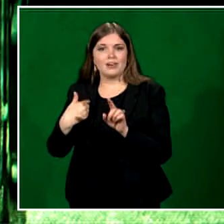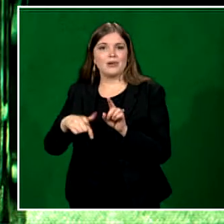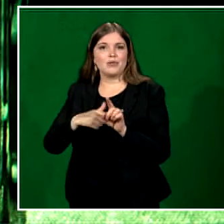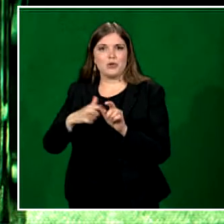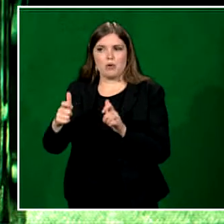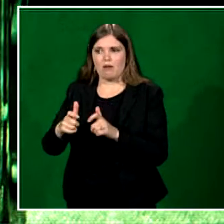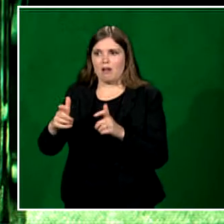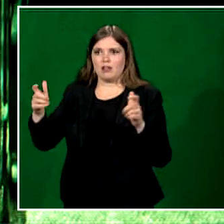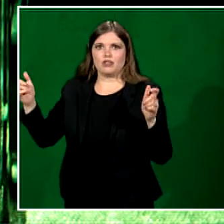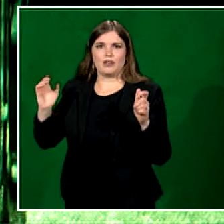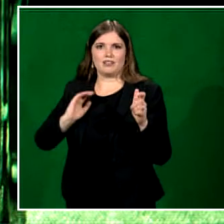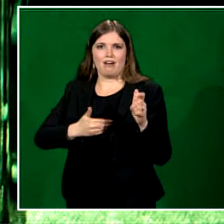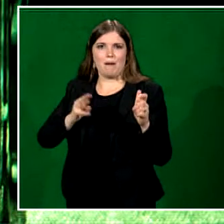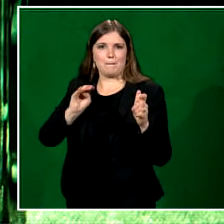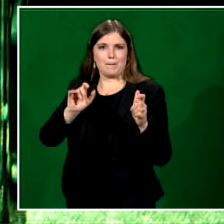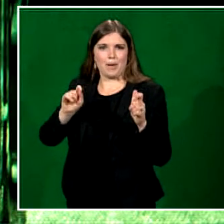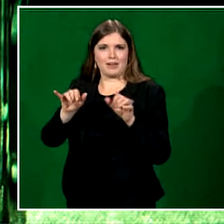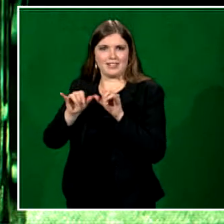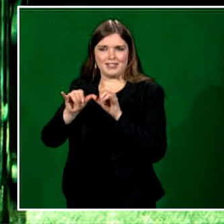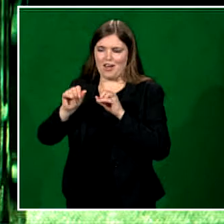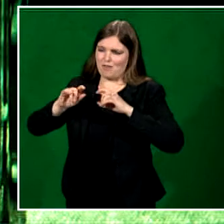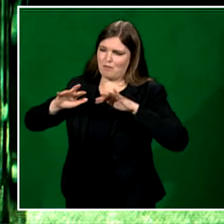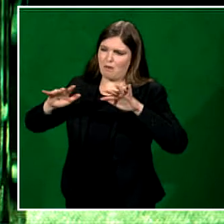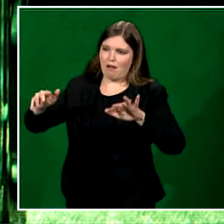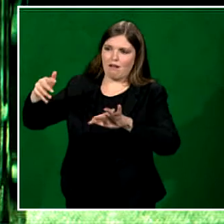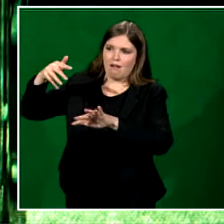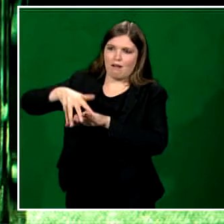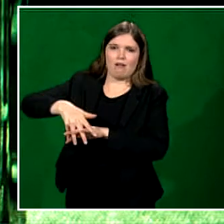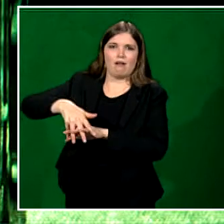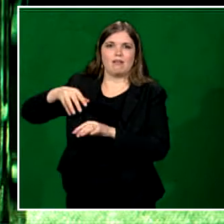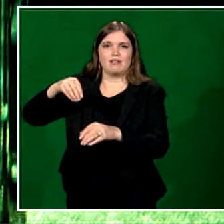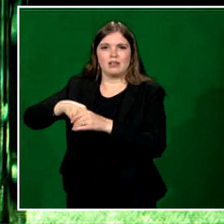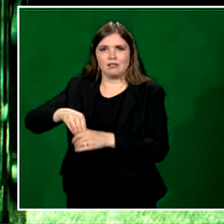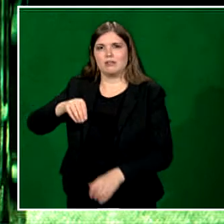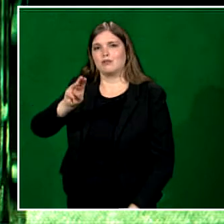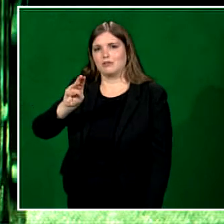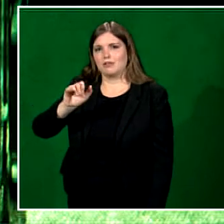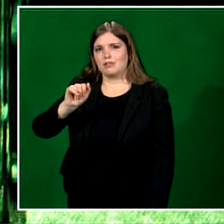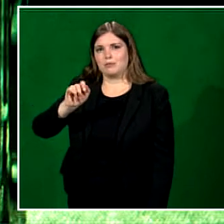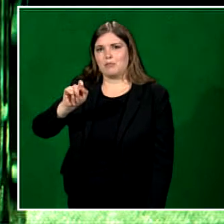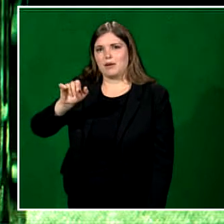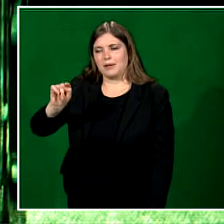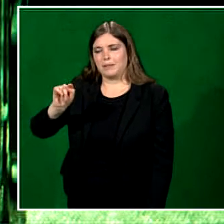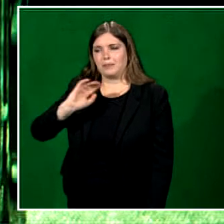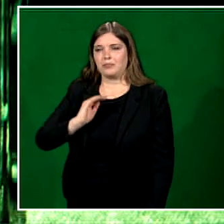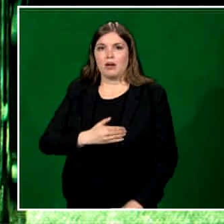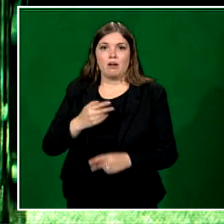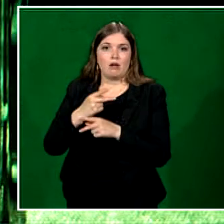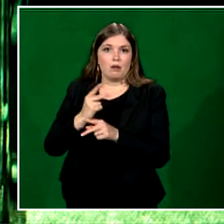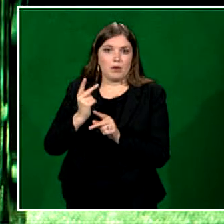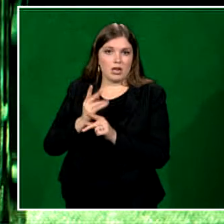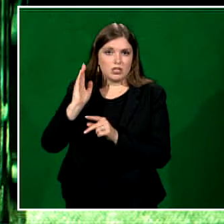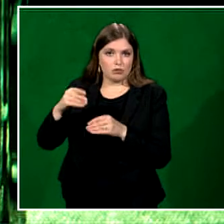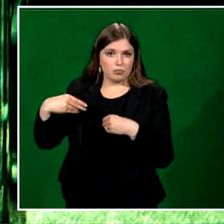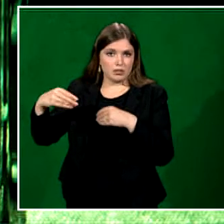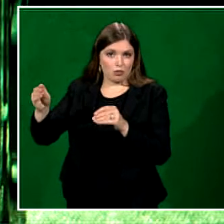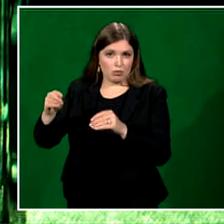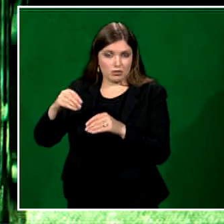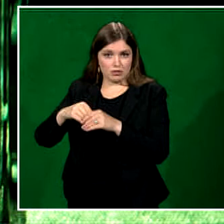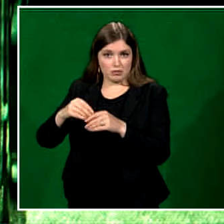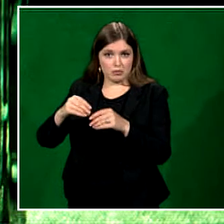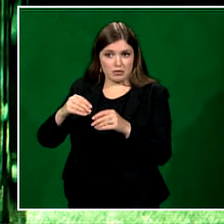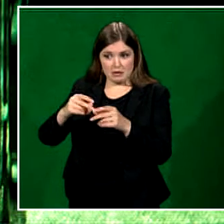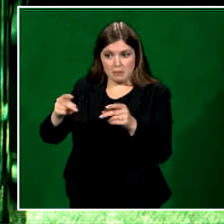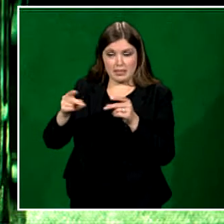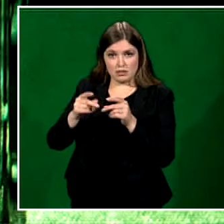and also be able to penetrate into the market. Our products will be sent to retail shop for the farmers to come and buy. We also give